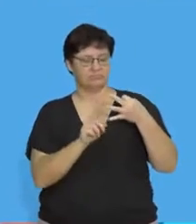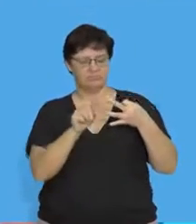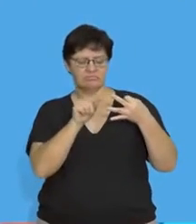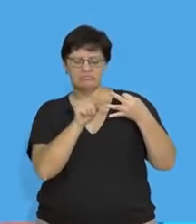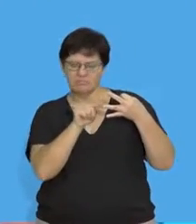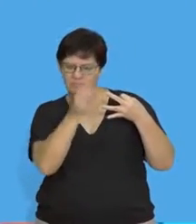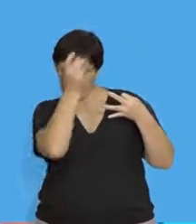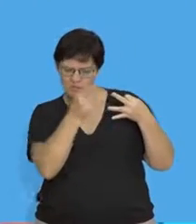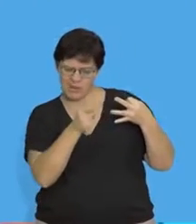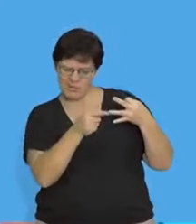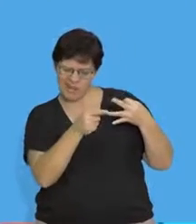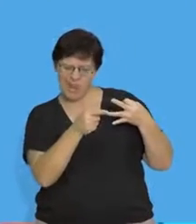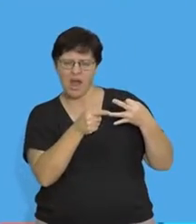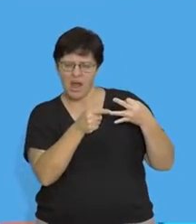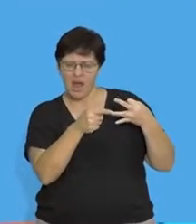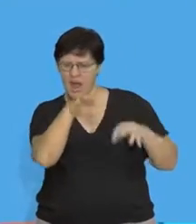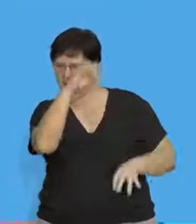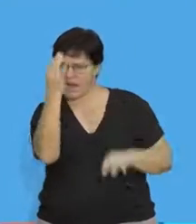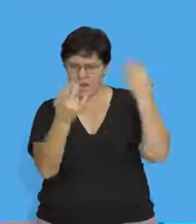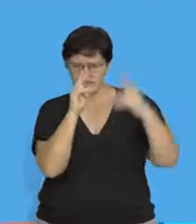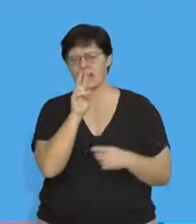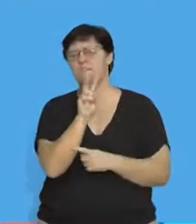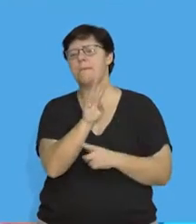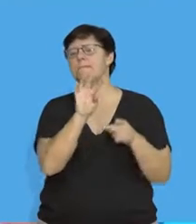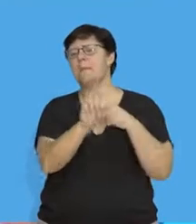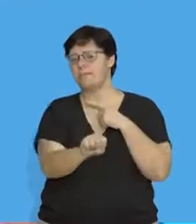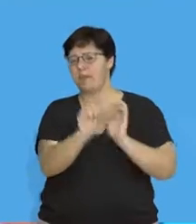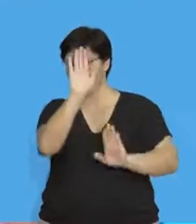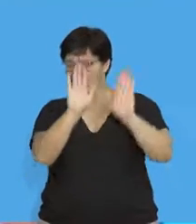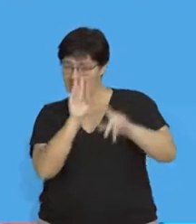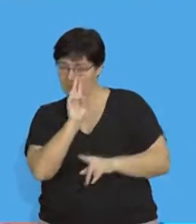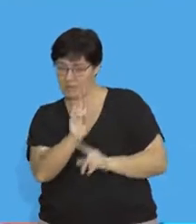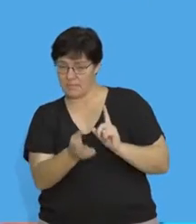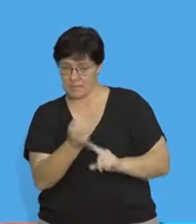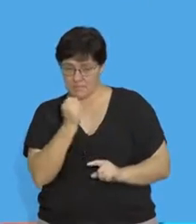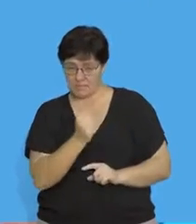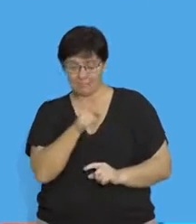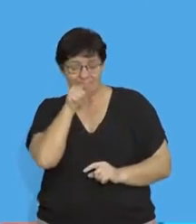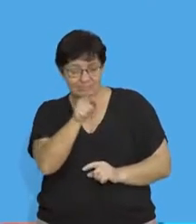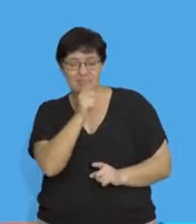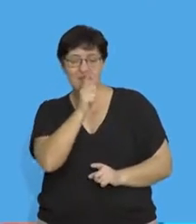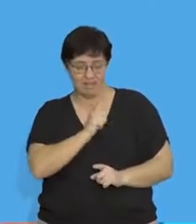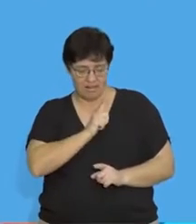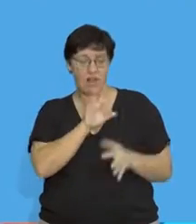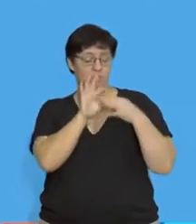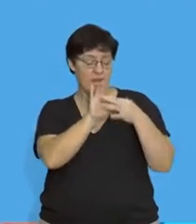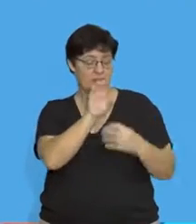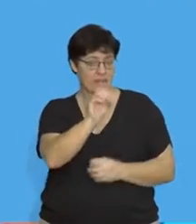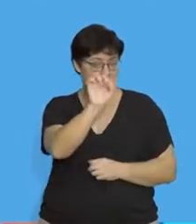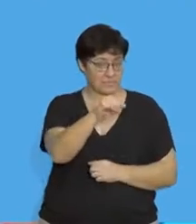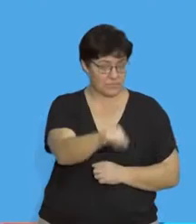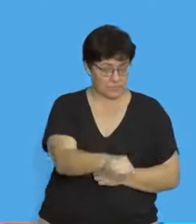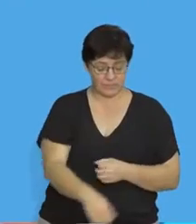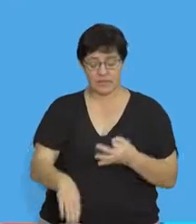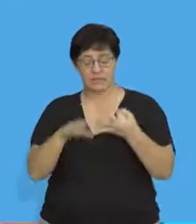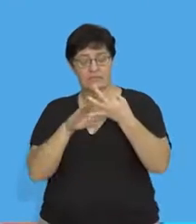the data within the table to try and see if we can see a pattern. The pattern will tell us if there's a relationship. And then, of course,